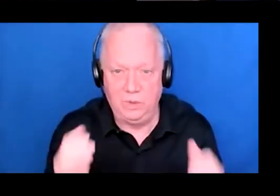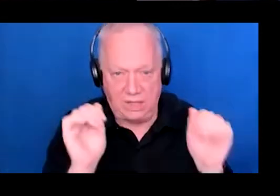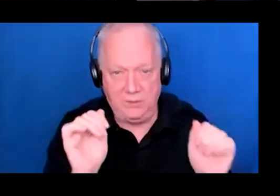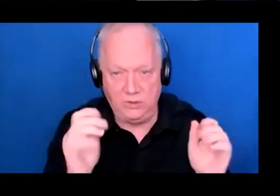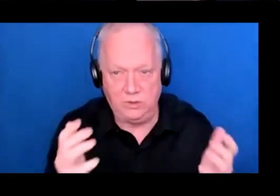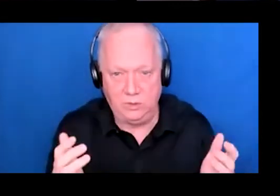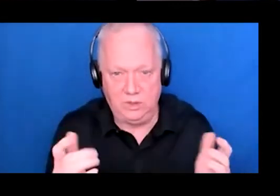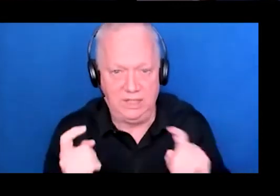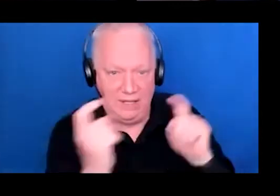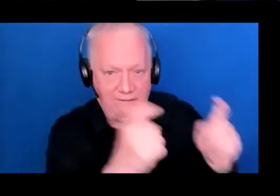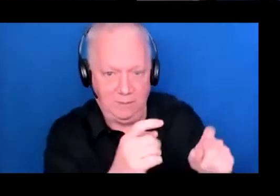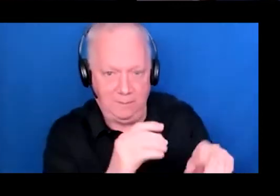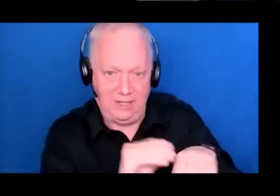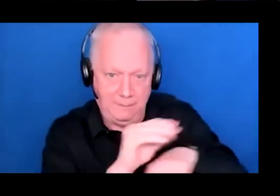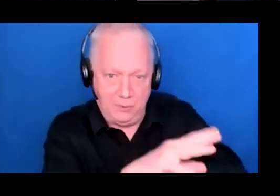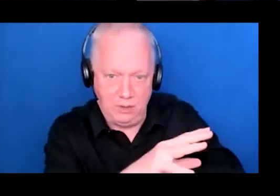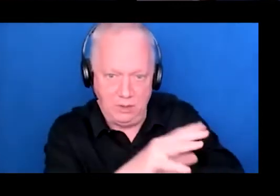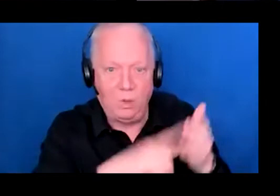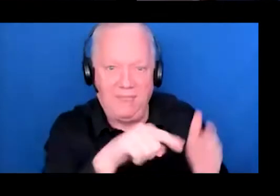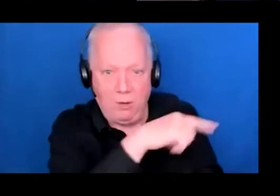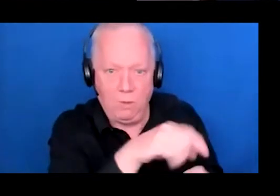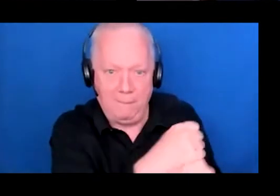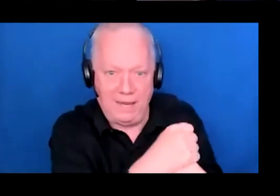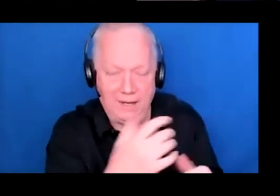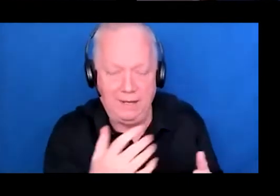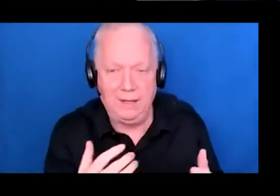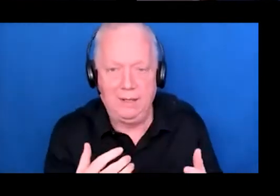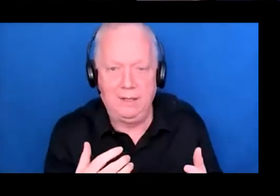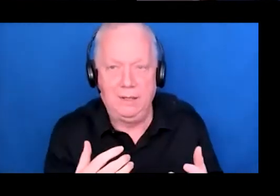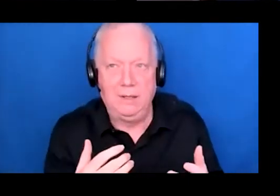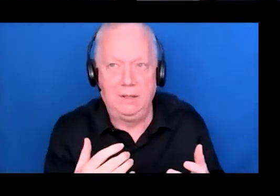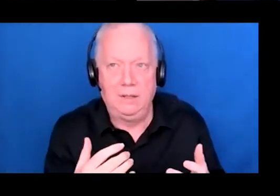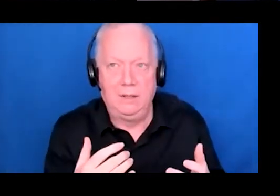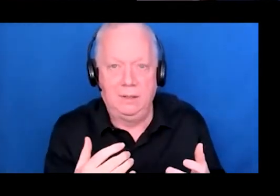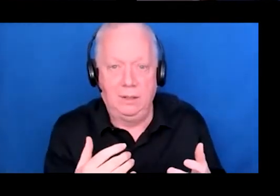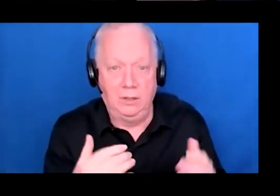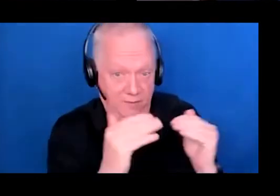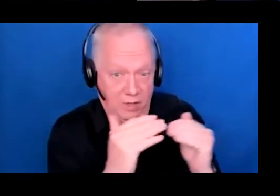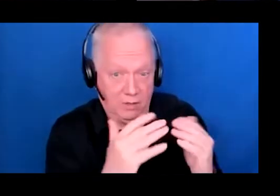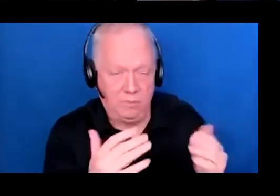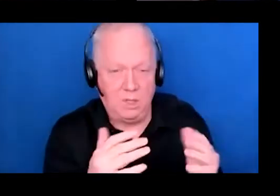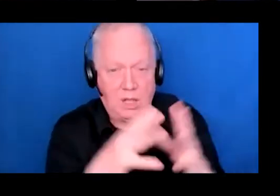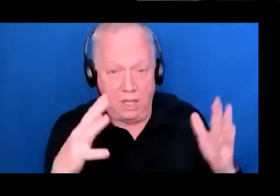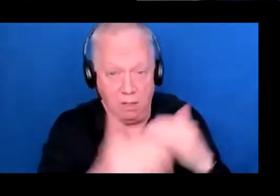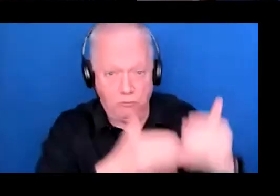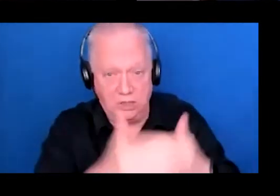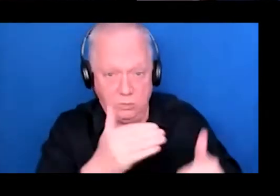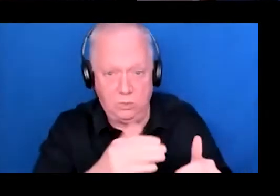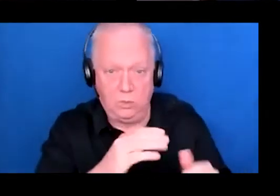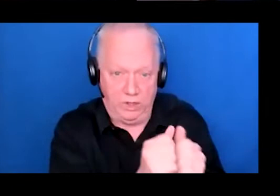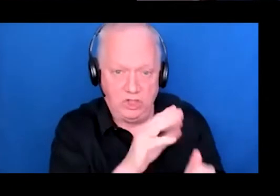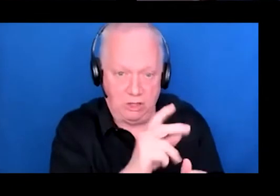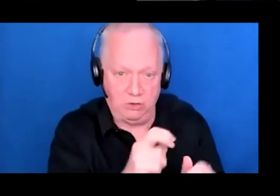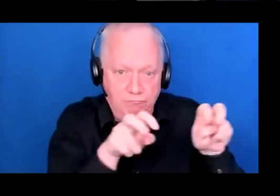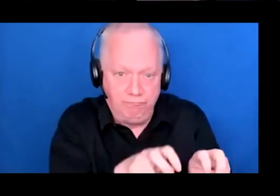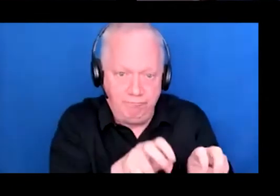to give them input on what they were making. And, you know, that, you know, to be fair, you know, a lot of that process was with Chandler. I was sitting